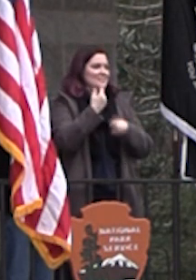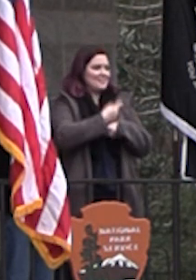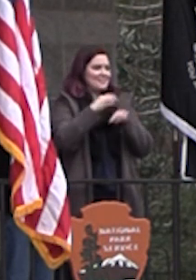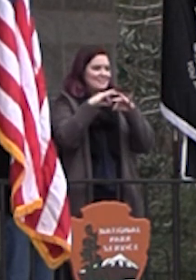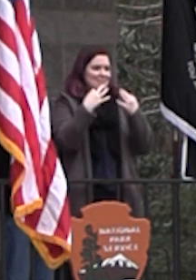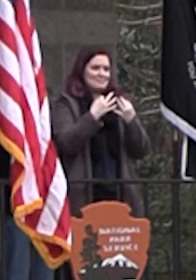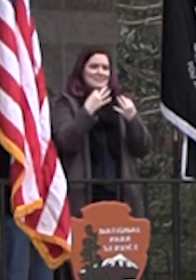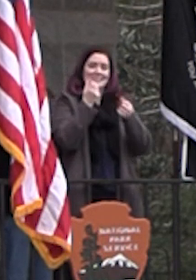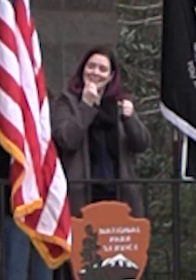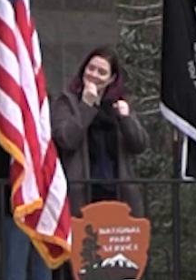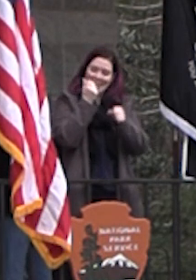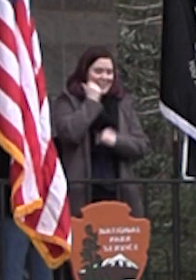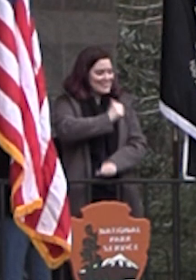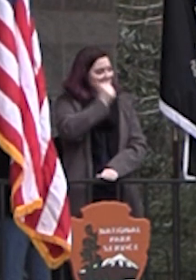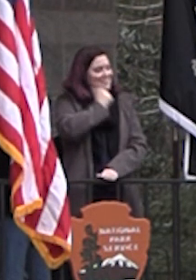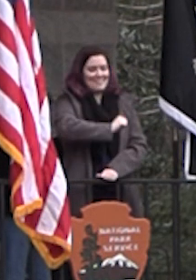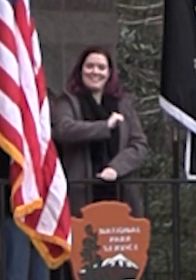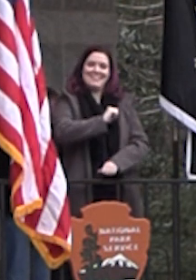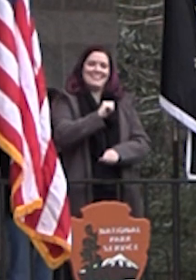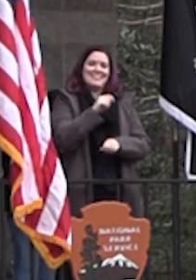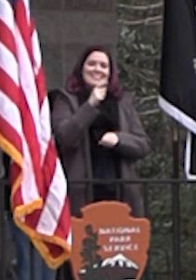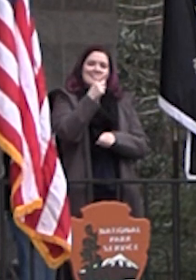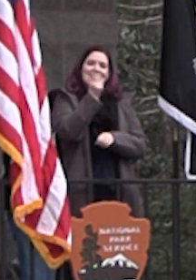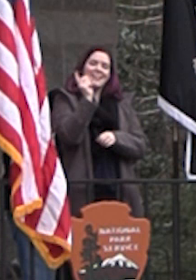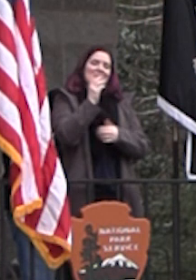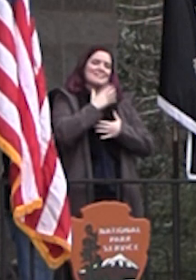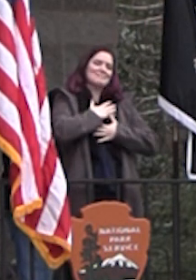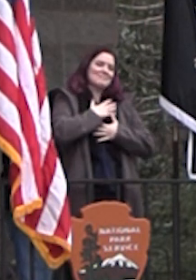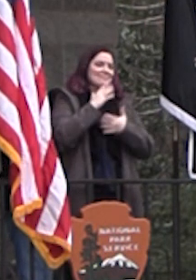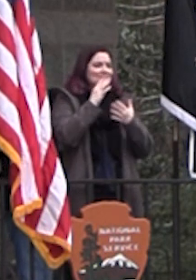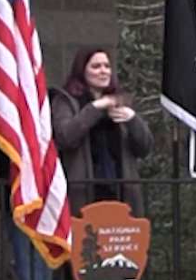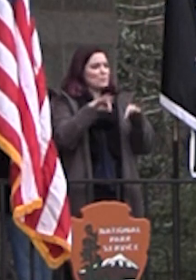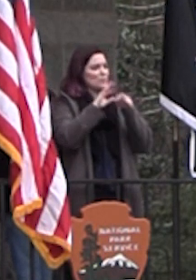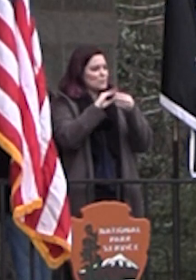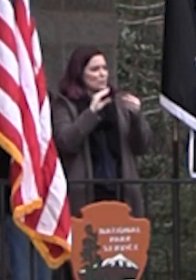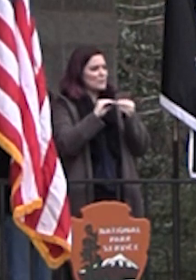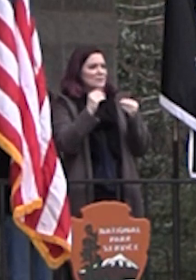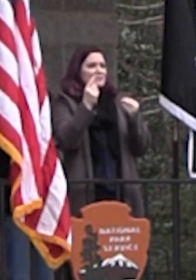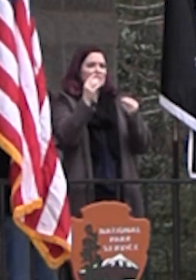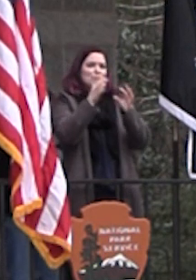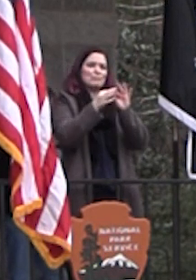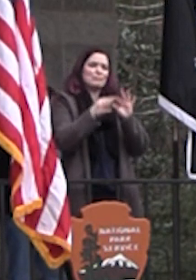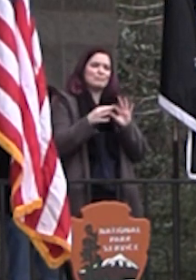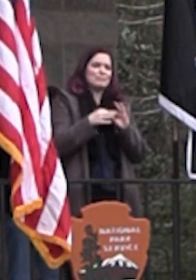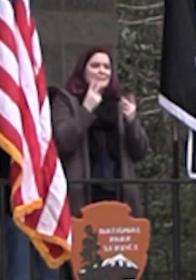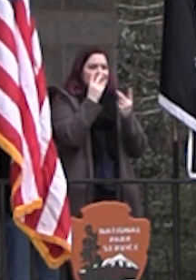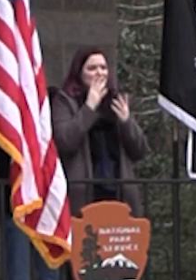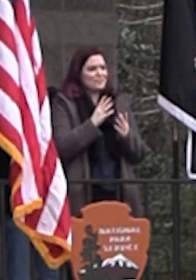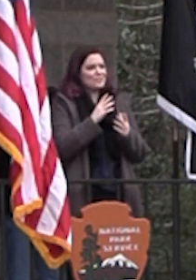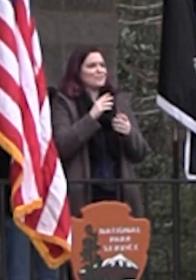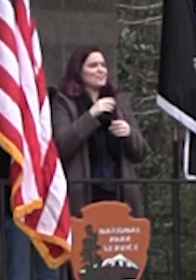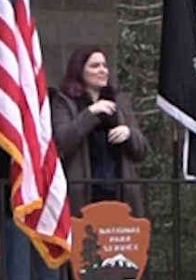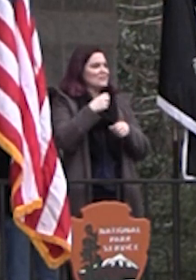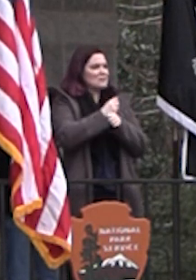families every single day. They thoughtfully share important stories with our many visitors, tend the grounds, and ensure